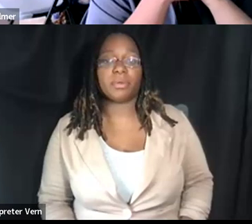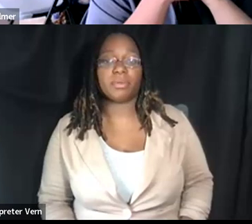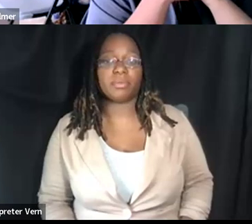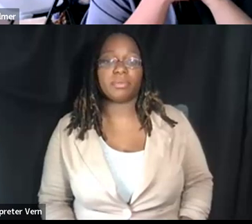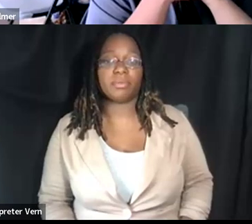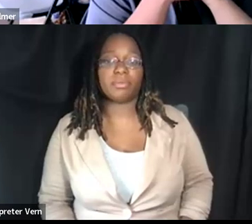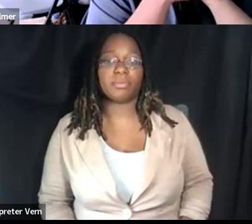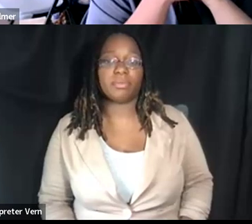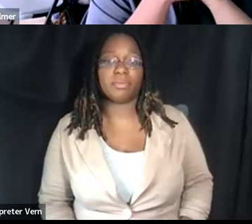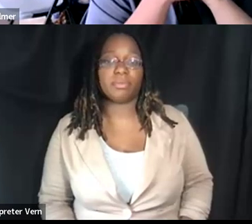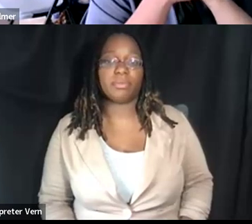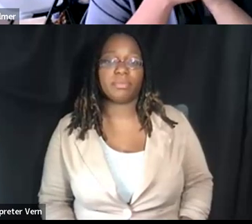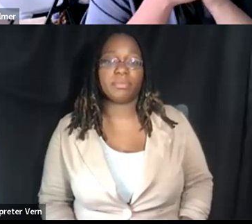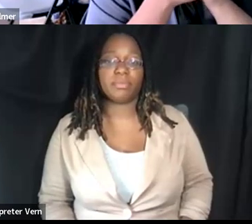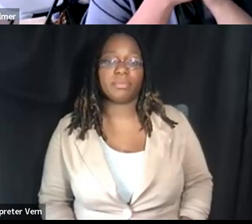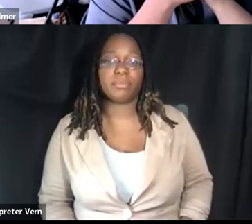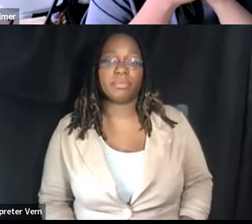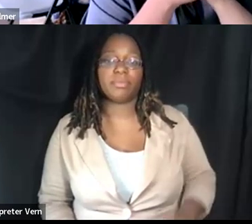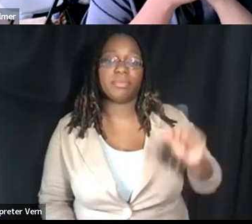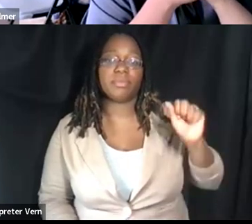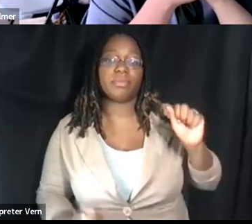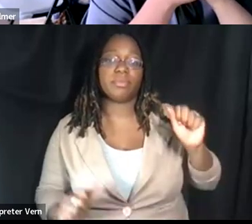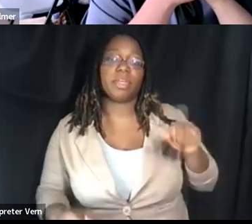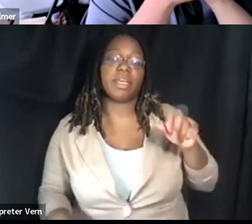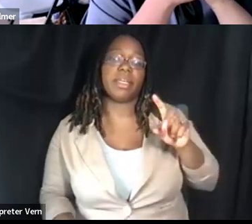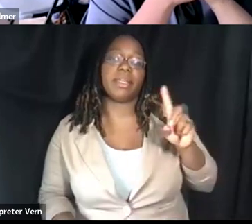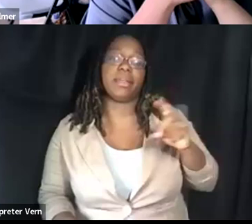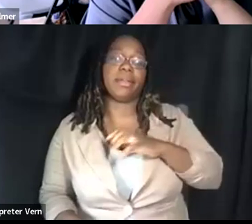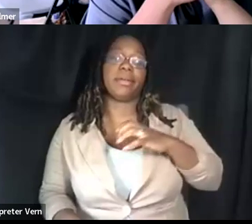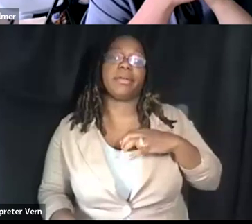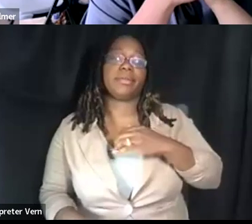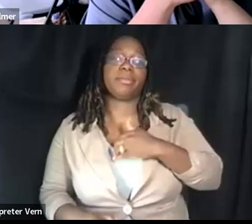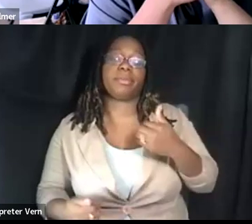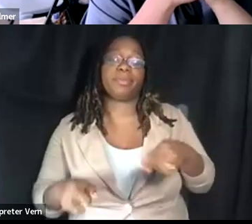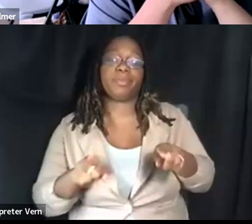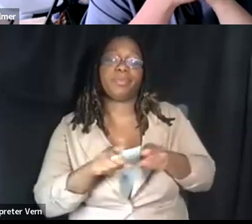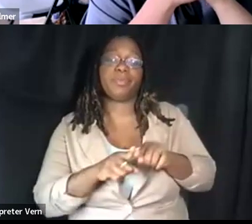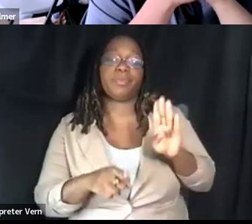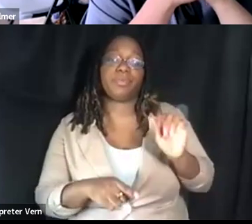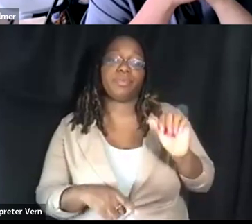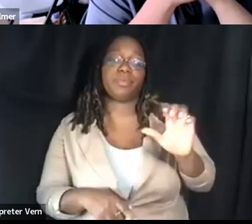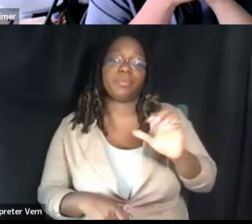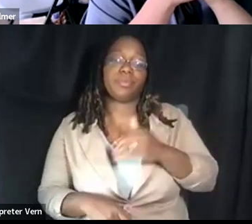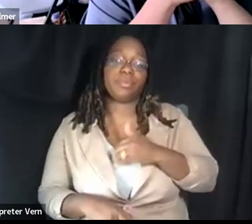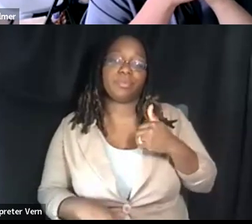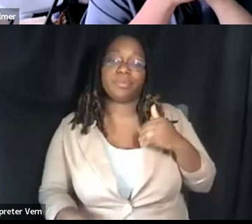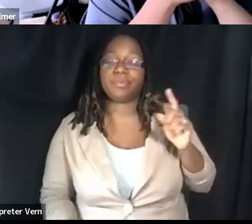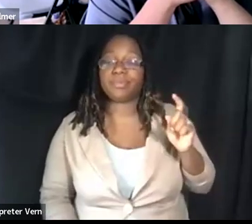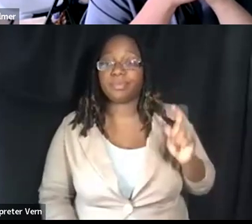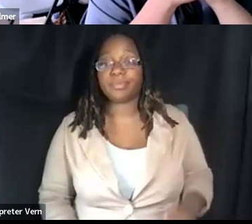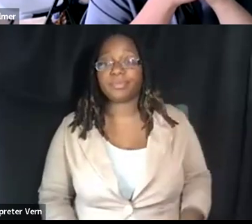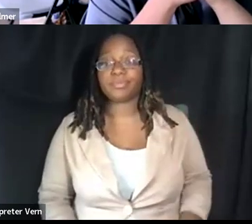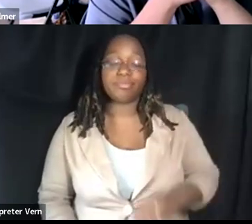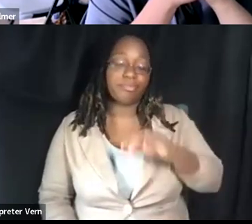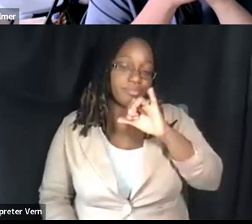And then can DD council members be members of the Beneficiary Advisory Committee?